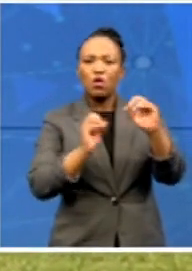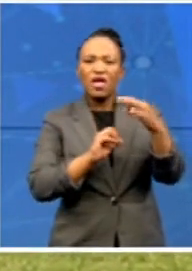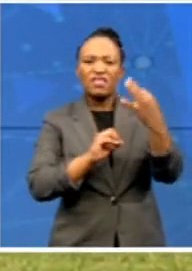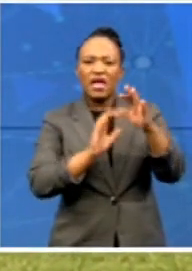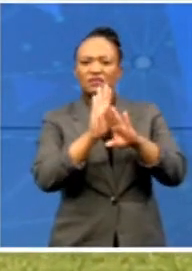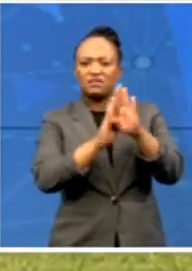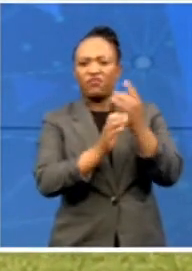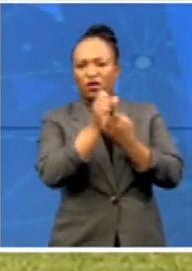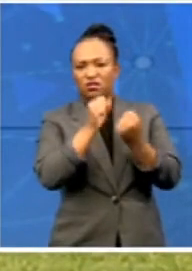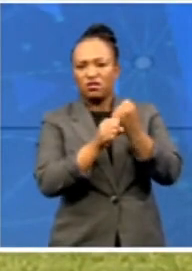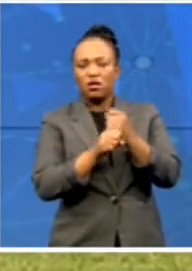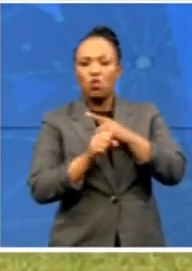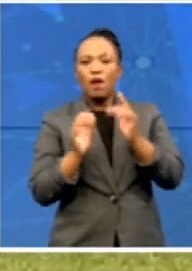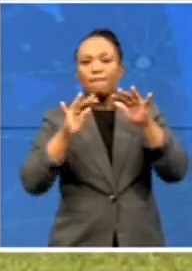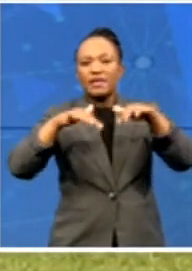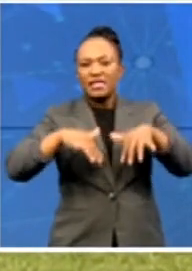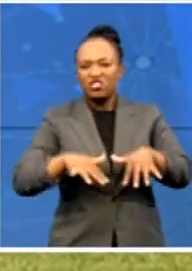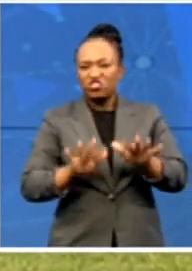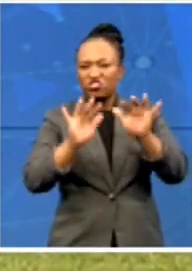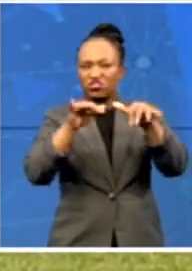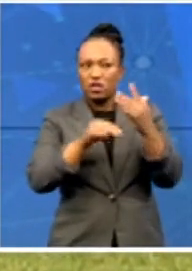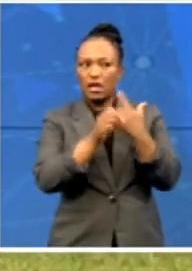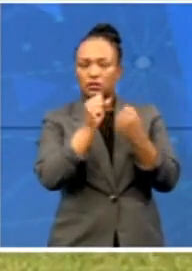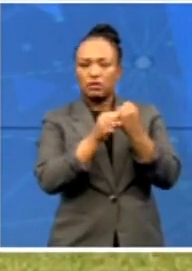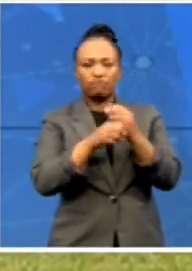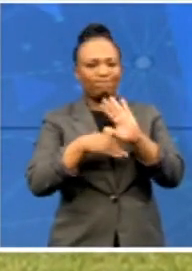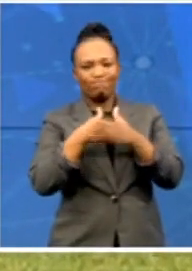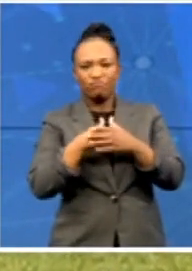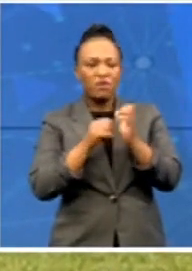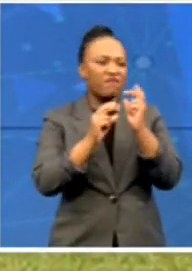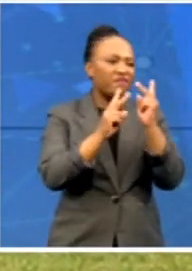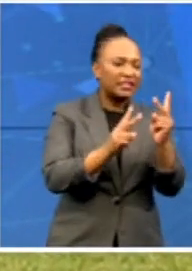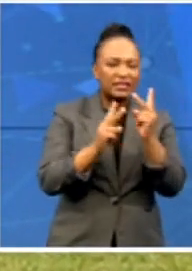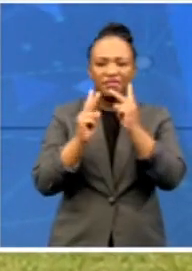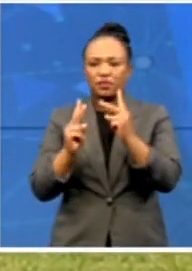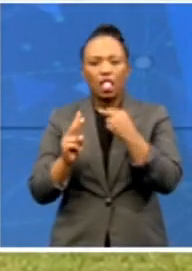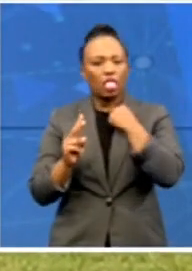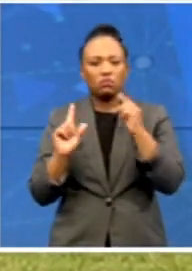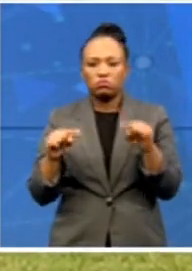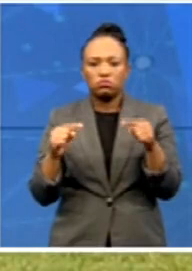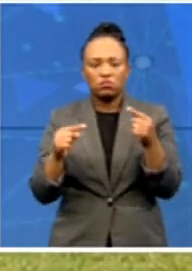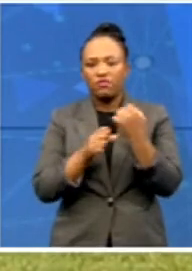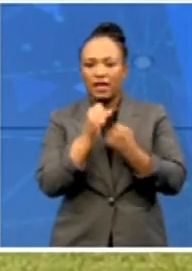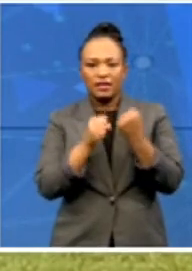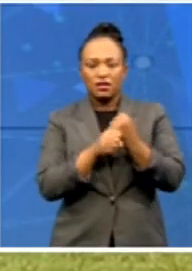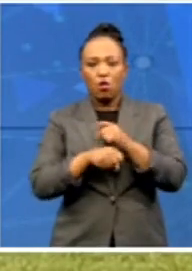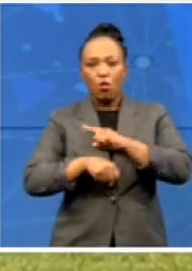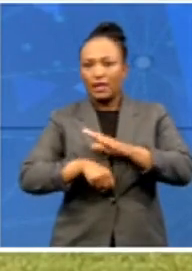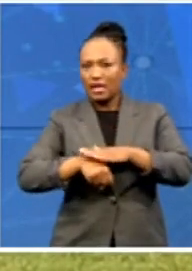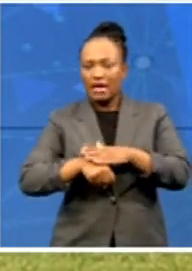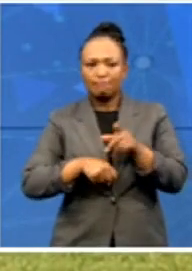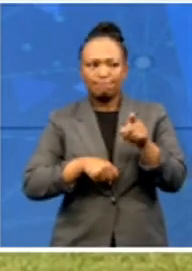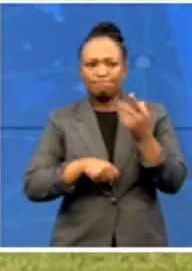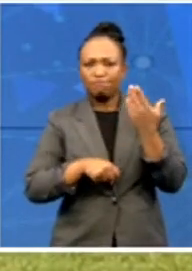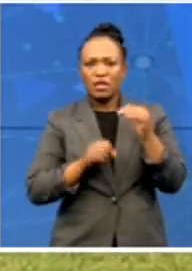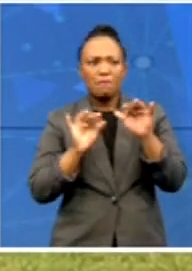were not able to visit anywhere. We spent a lot of time. We remember there were a lot of people actually trying to access